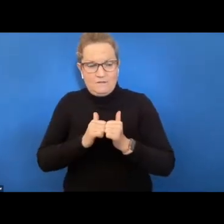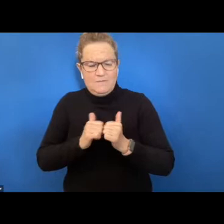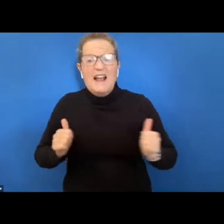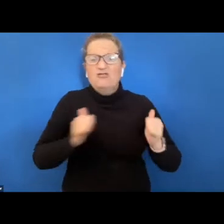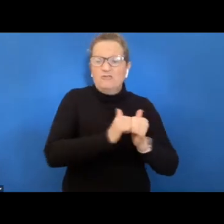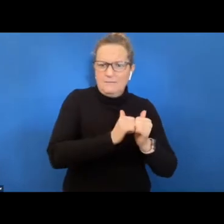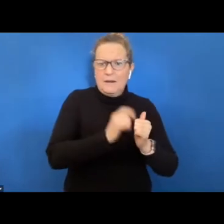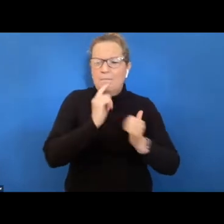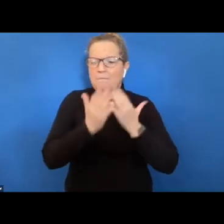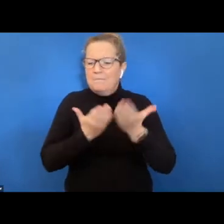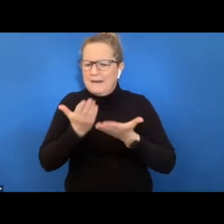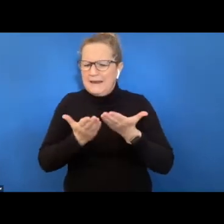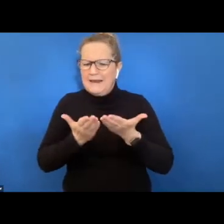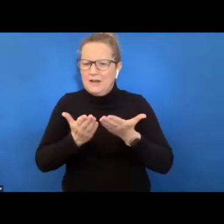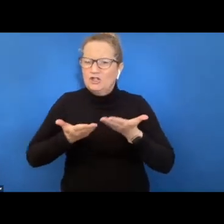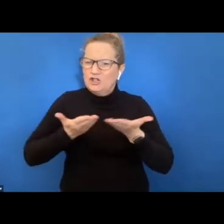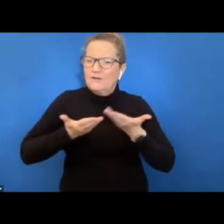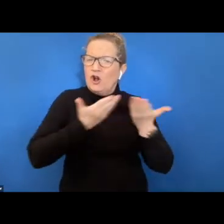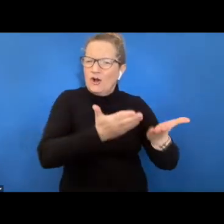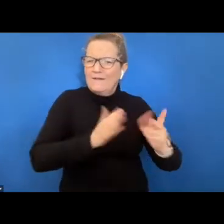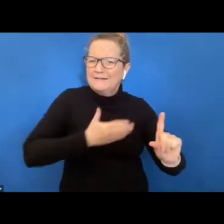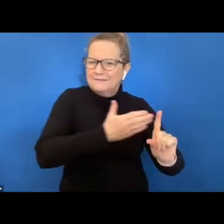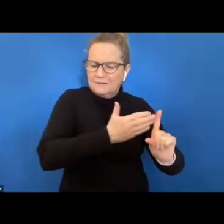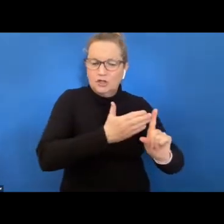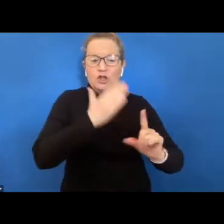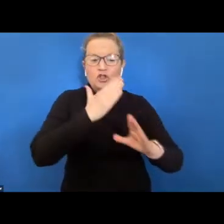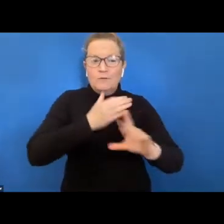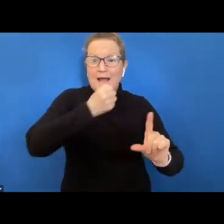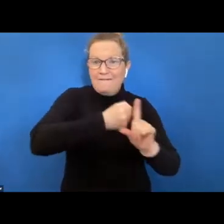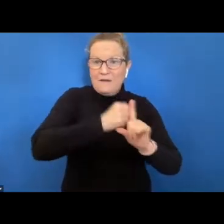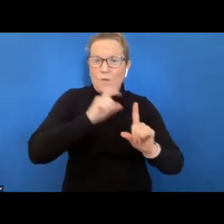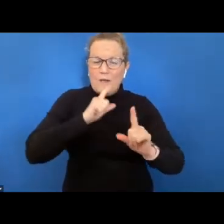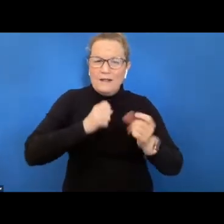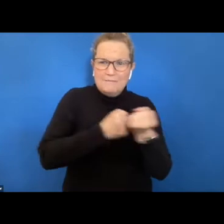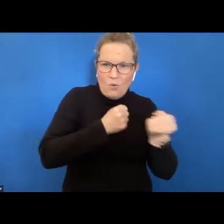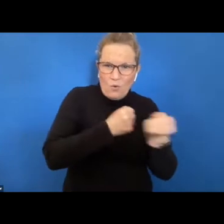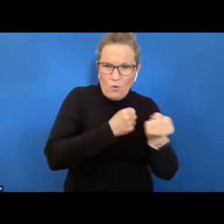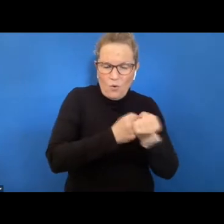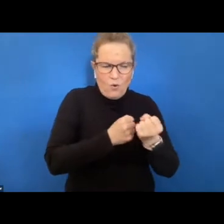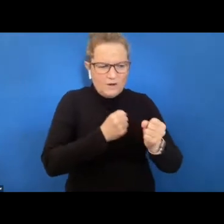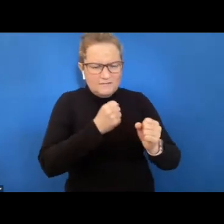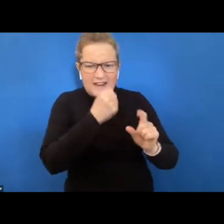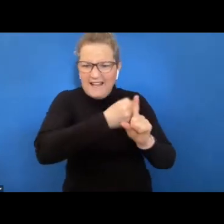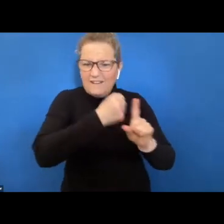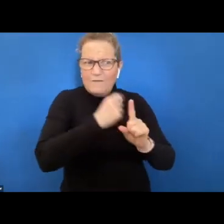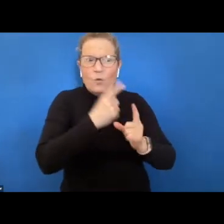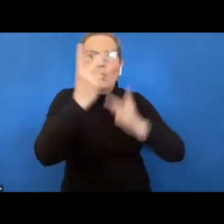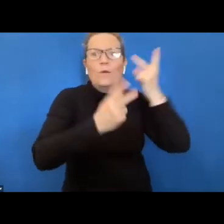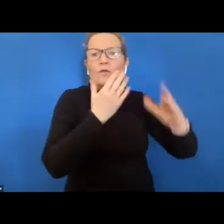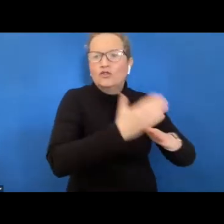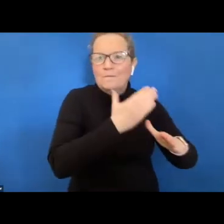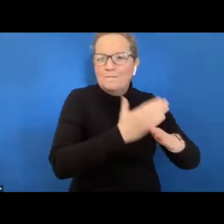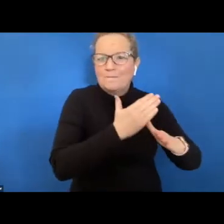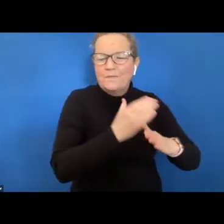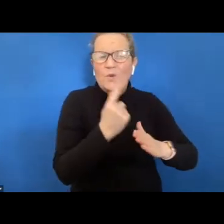services directly including the jobs advocates who will support and mentor job seekers particularly those in highly